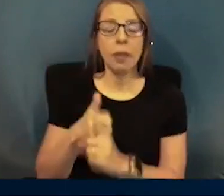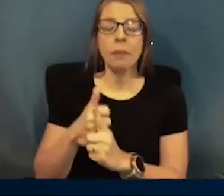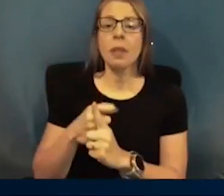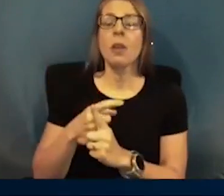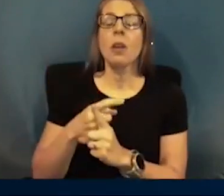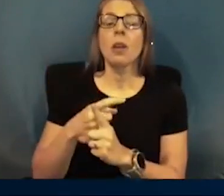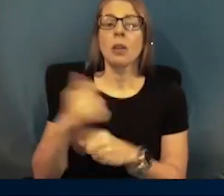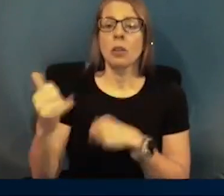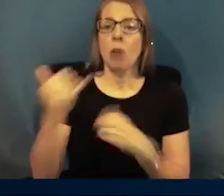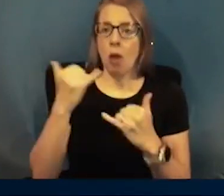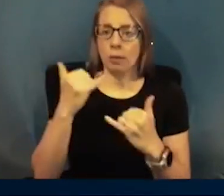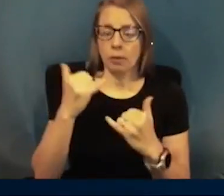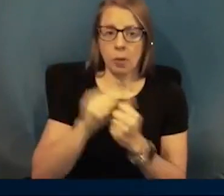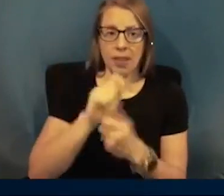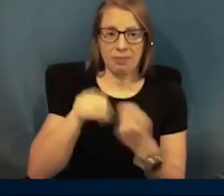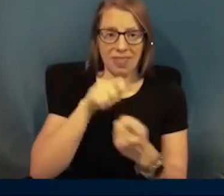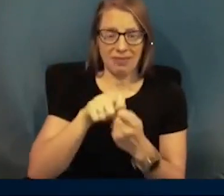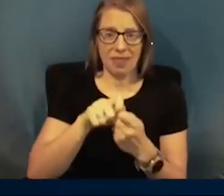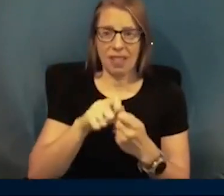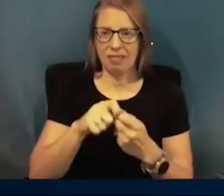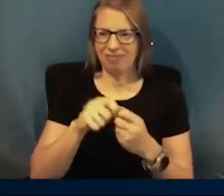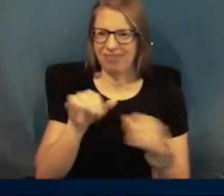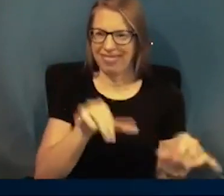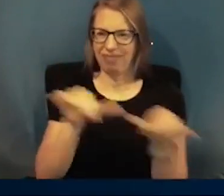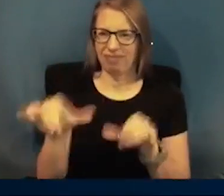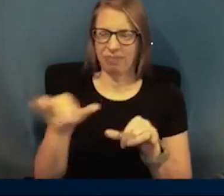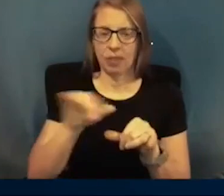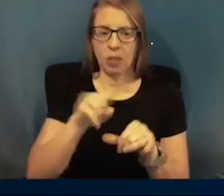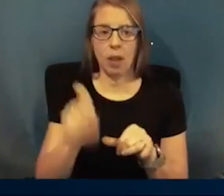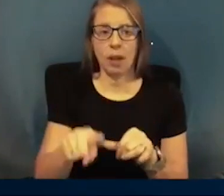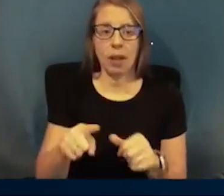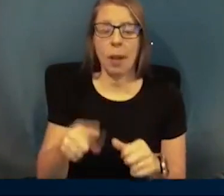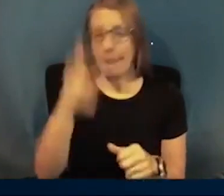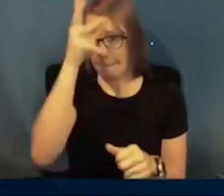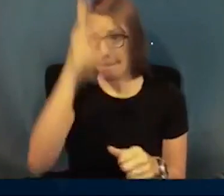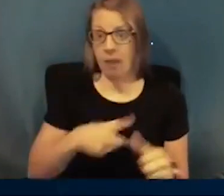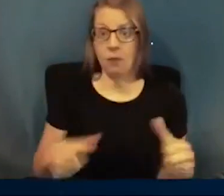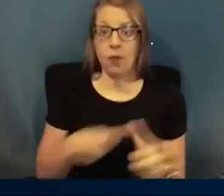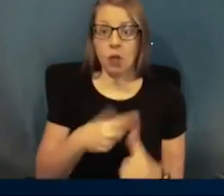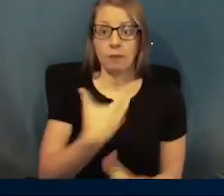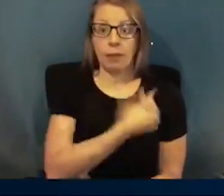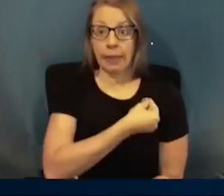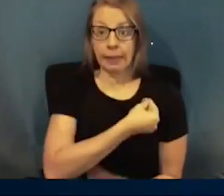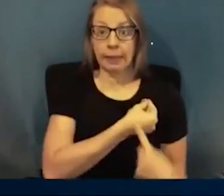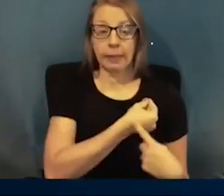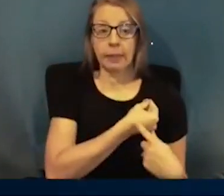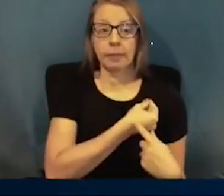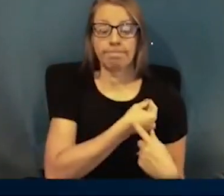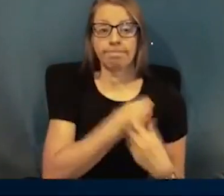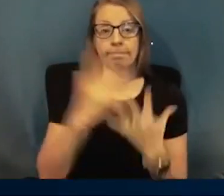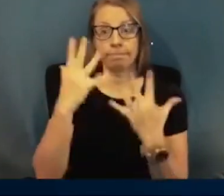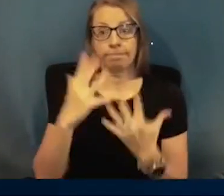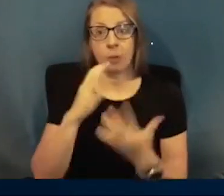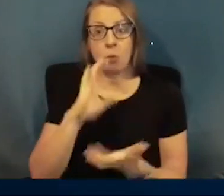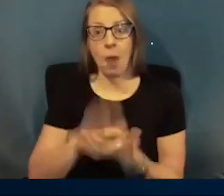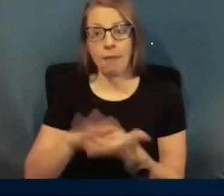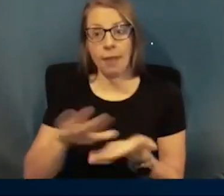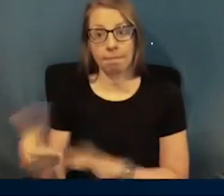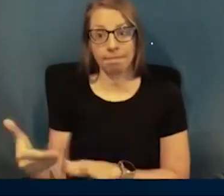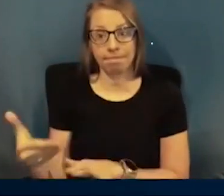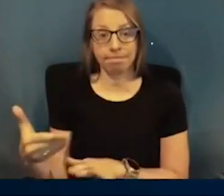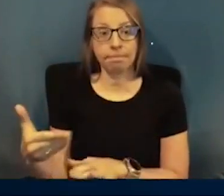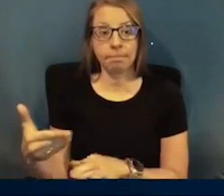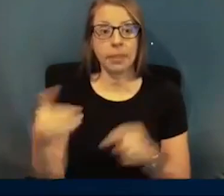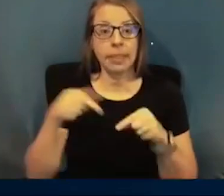questions. This gentleman got his first vaccine. Unfortunately, his wife passed away during the time that he was supposed to